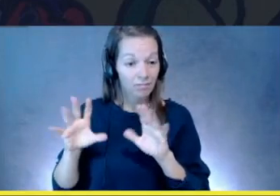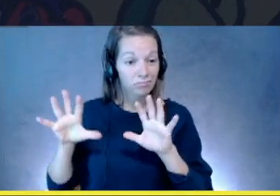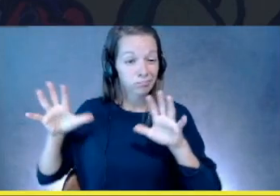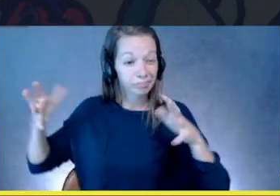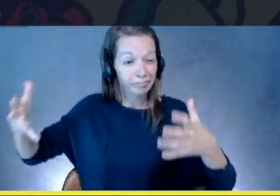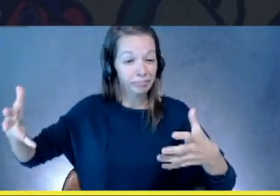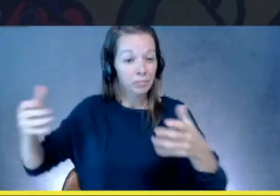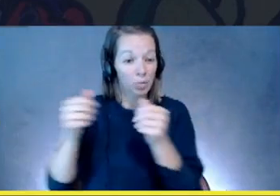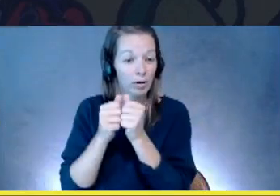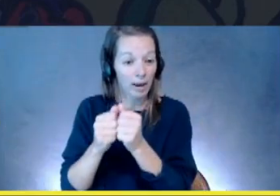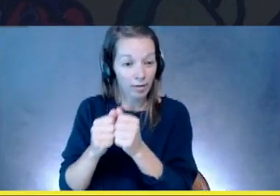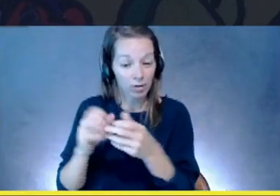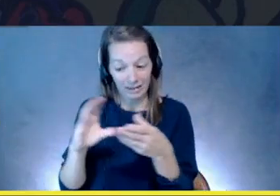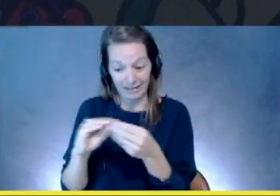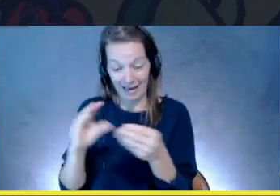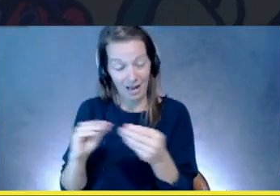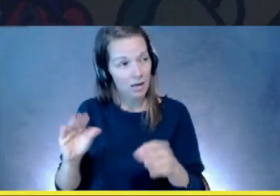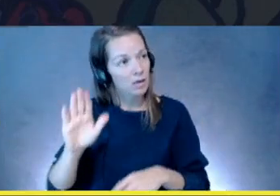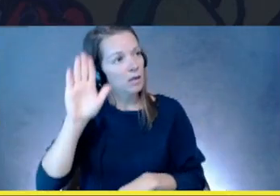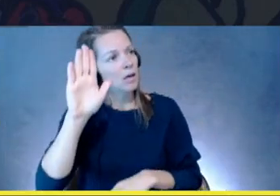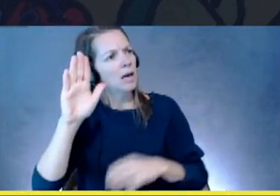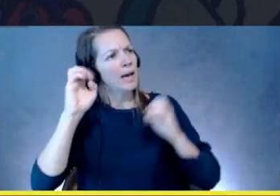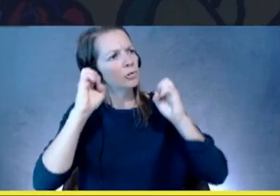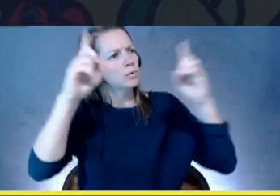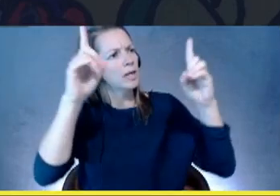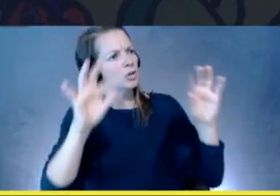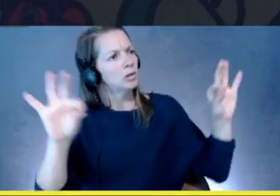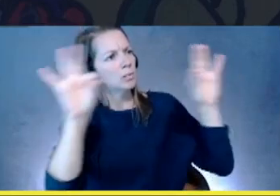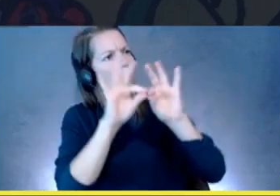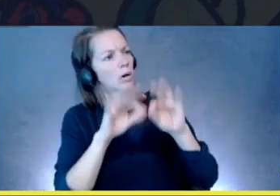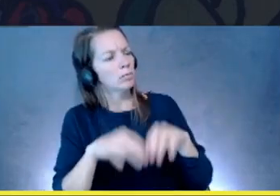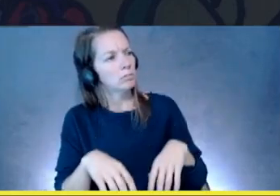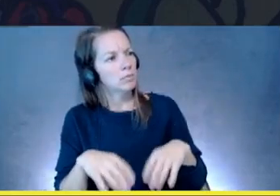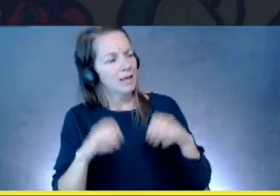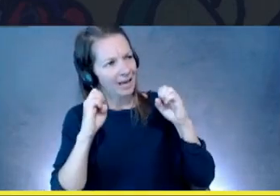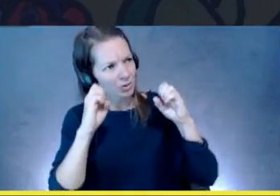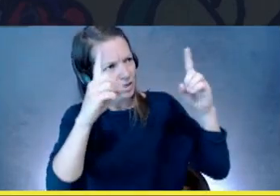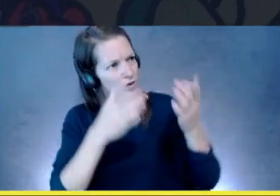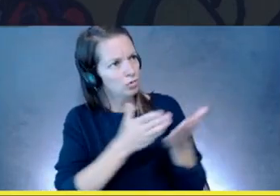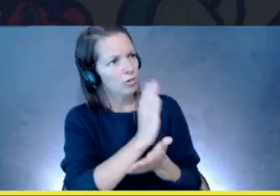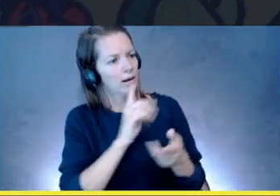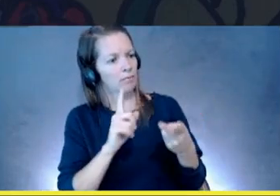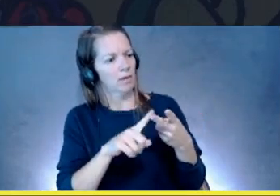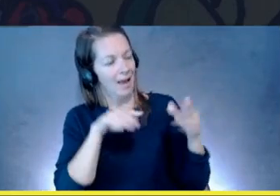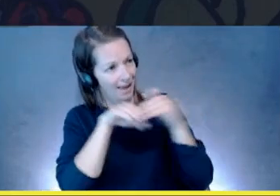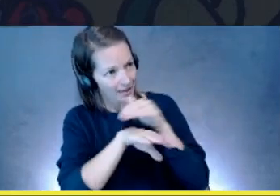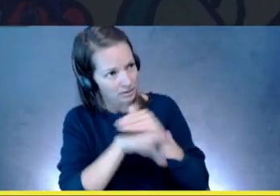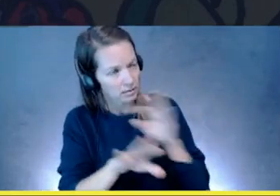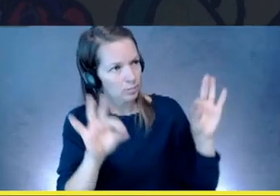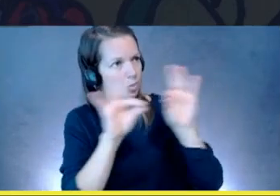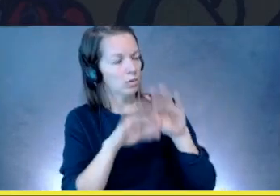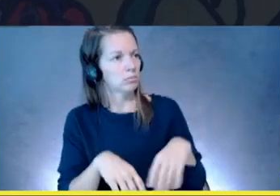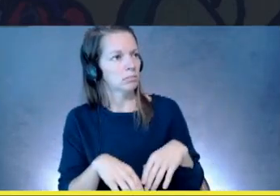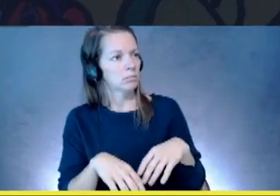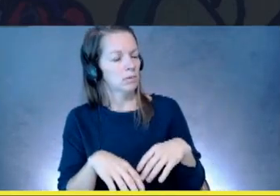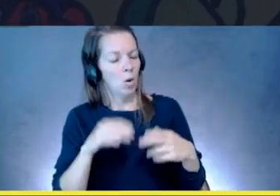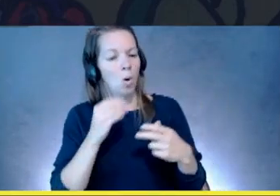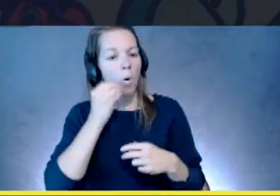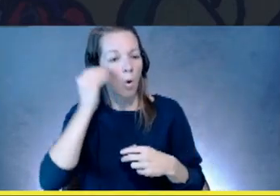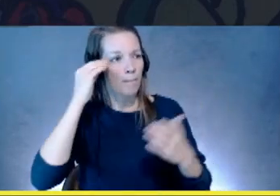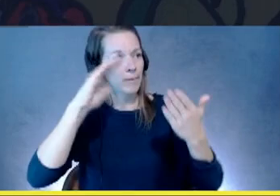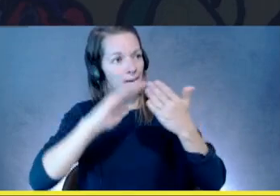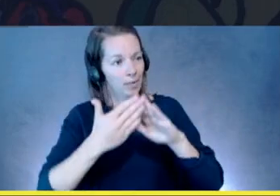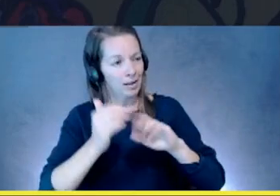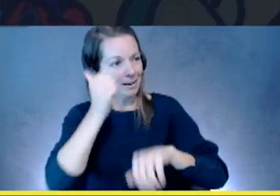and say, education is important. Education is a right. Access is important. Home and community-based services are